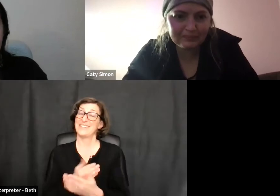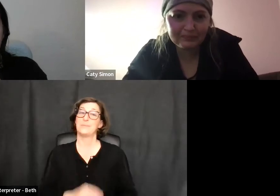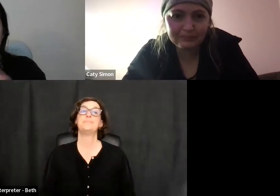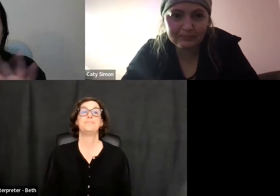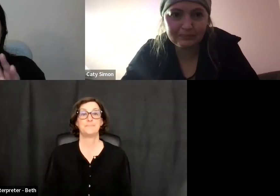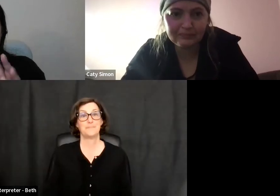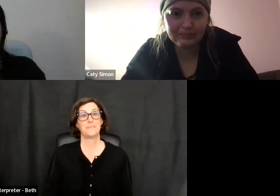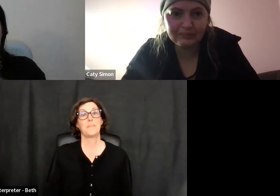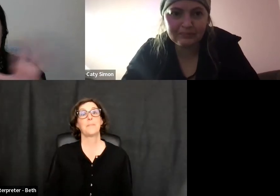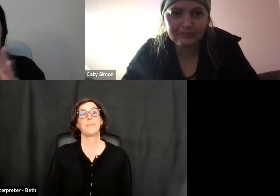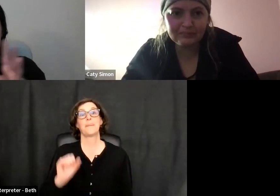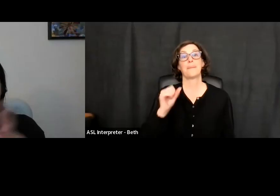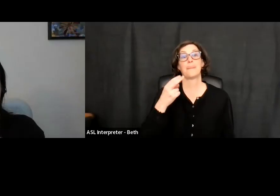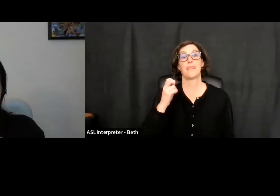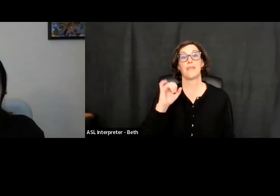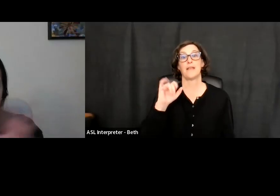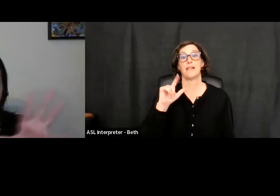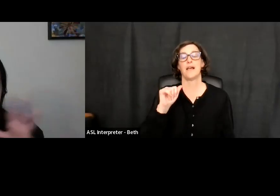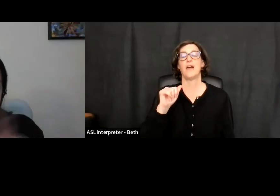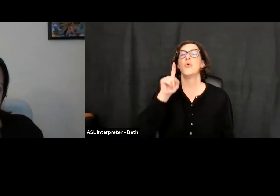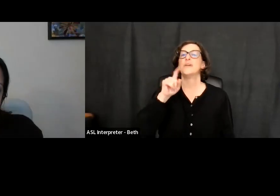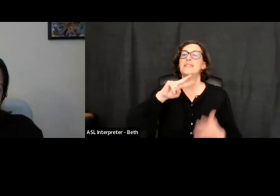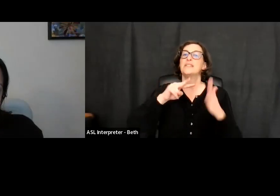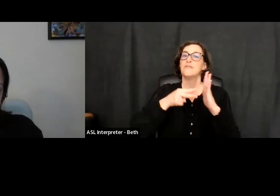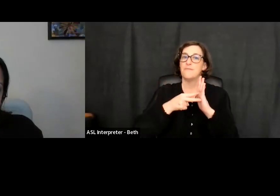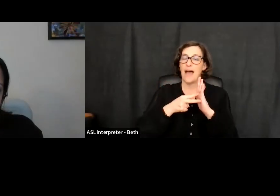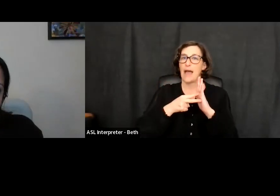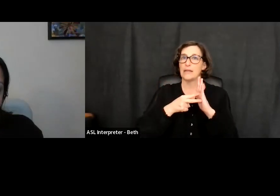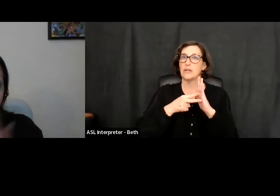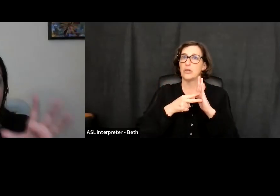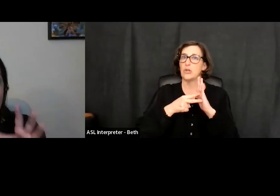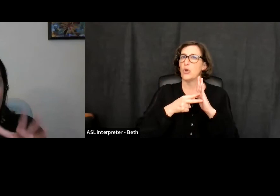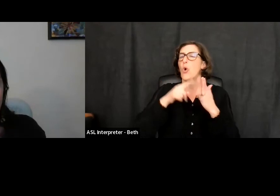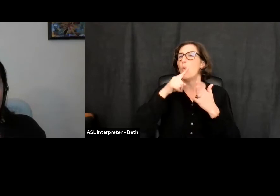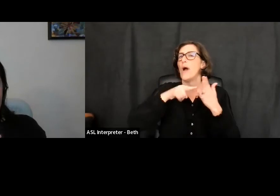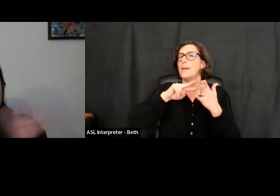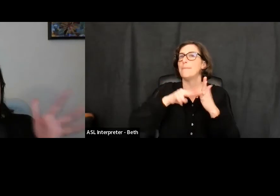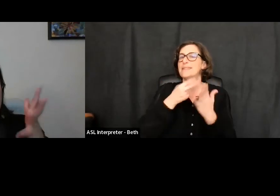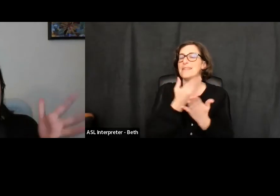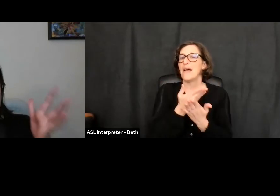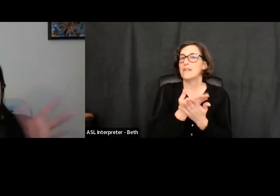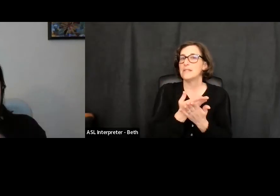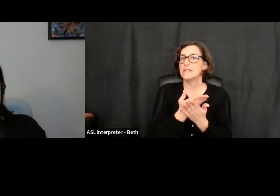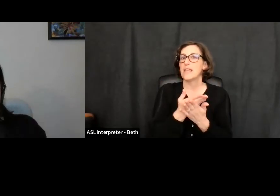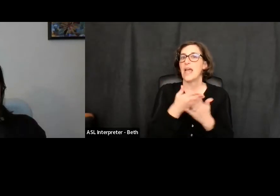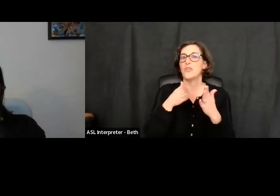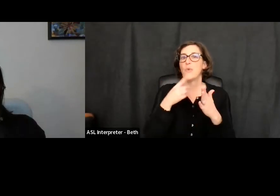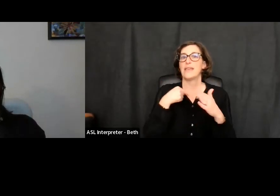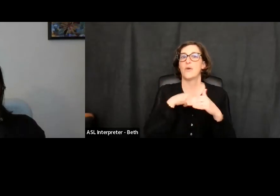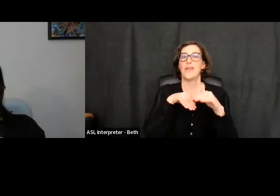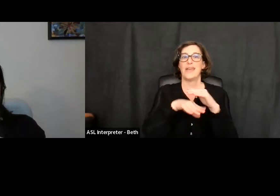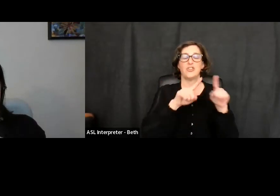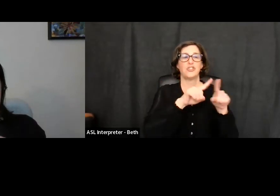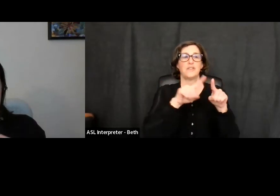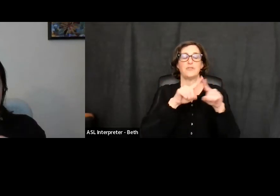Yeah. Yeah. Quantifying what we even mean by, or qualifying rather, what we mean by evidence and the ways in which we tap into various pools